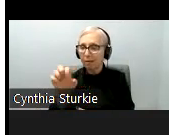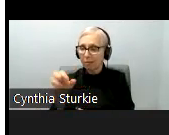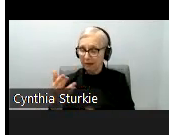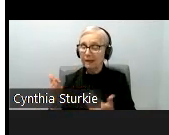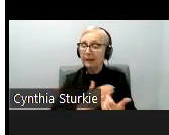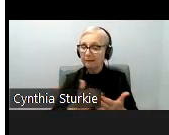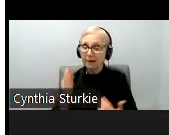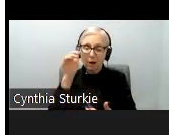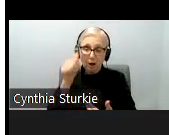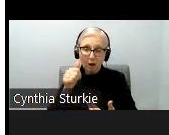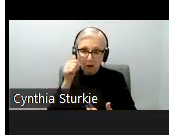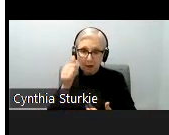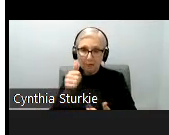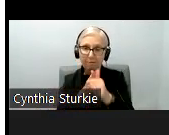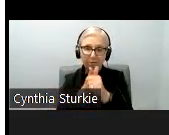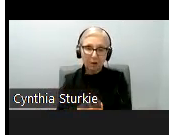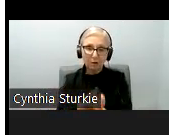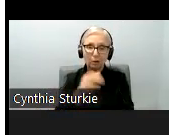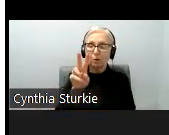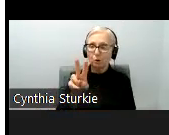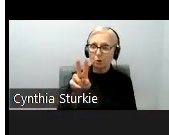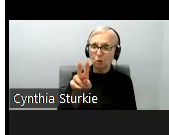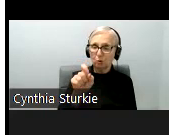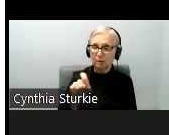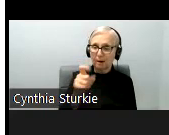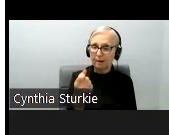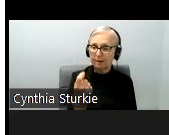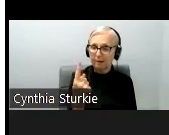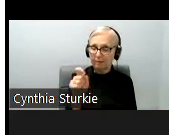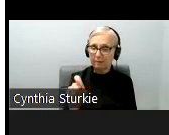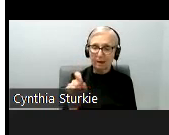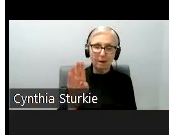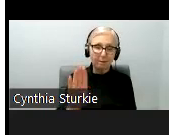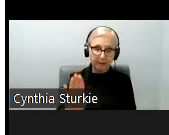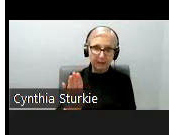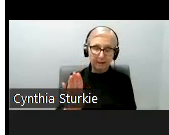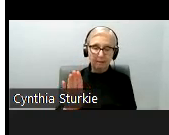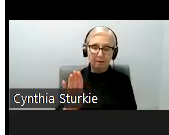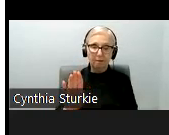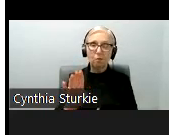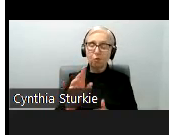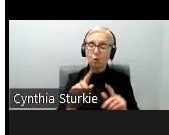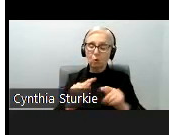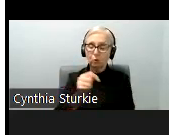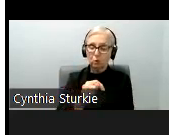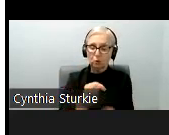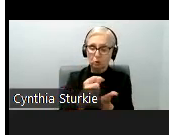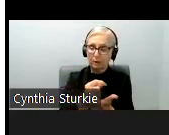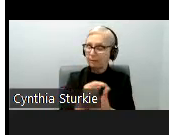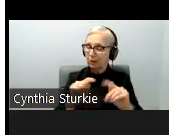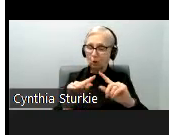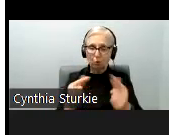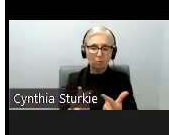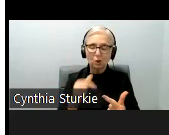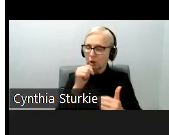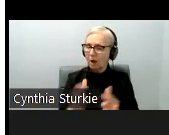that 2.11.b of these rules. And again, those treatment groups must not exceed 12 individuals